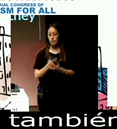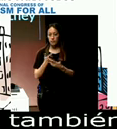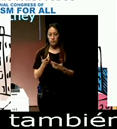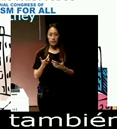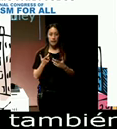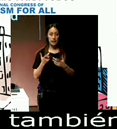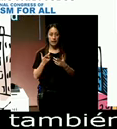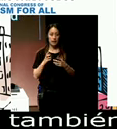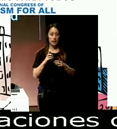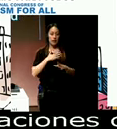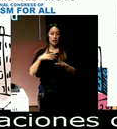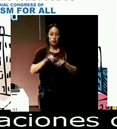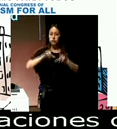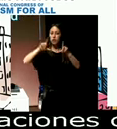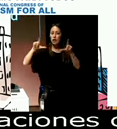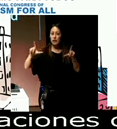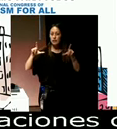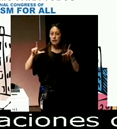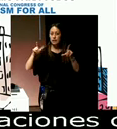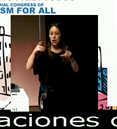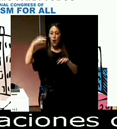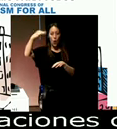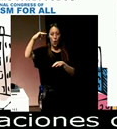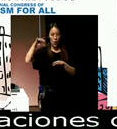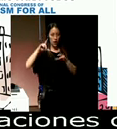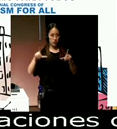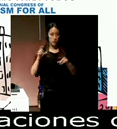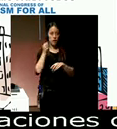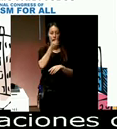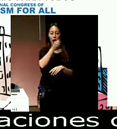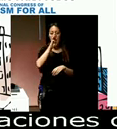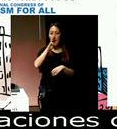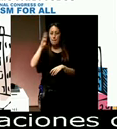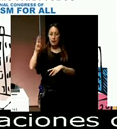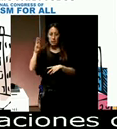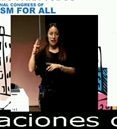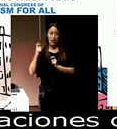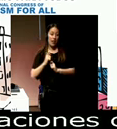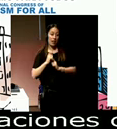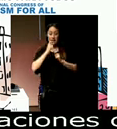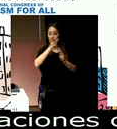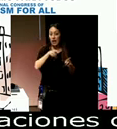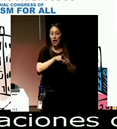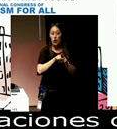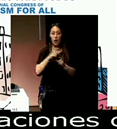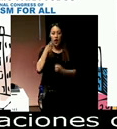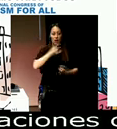So this is a unique support, the tablet and the app that